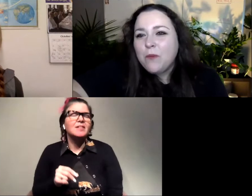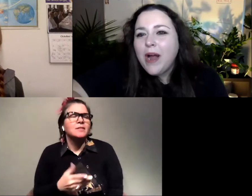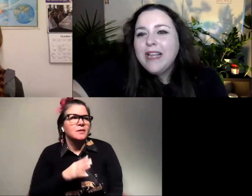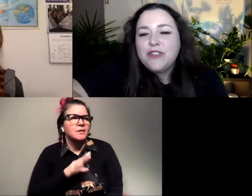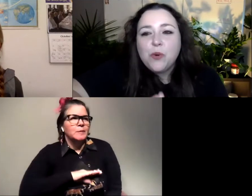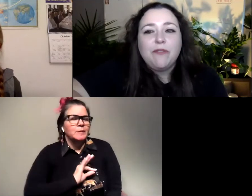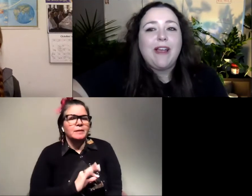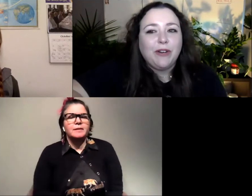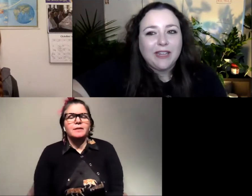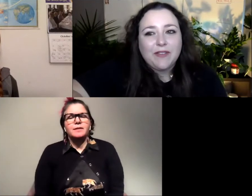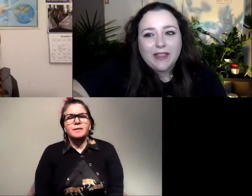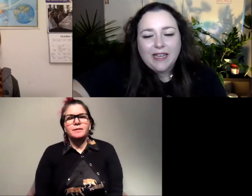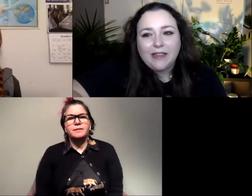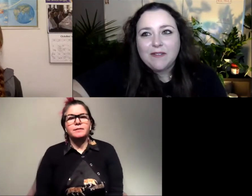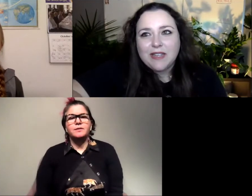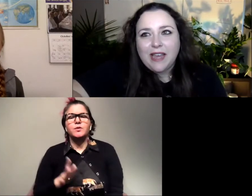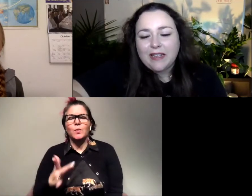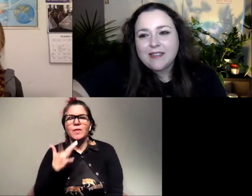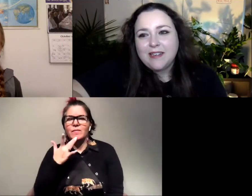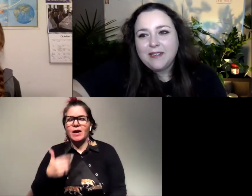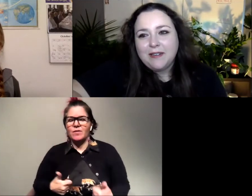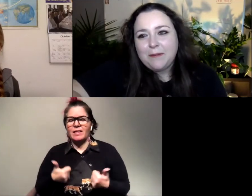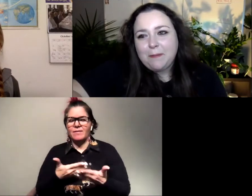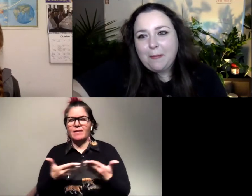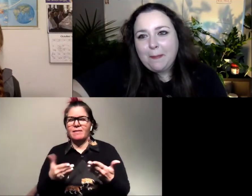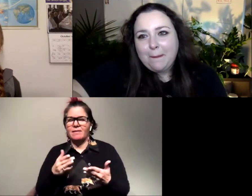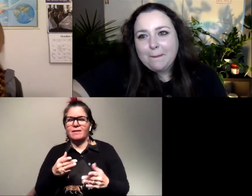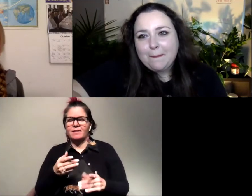see. What is your favorite living thing that lives in lakes?